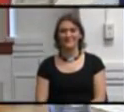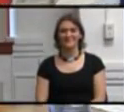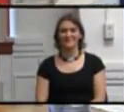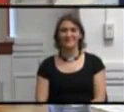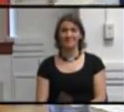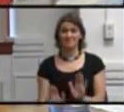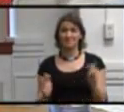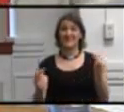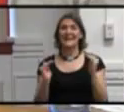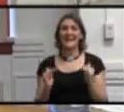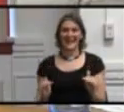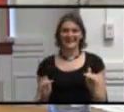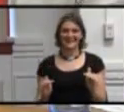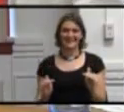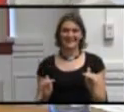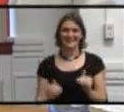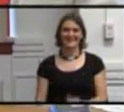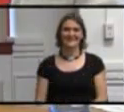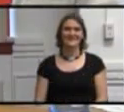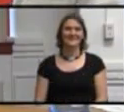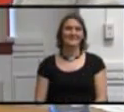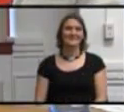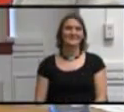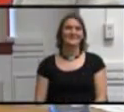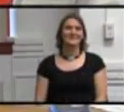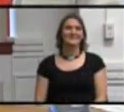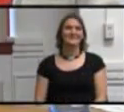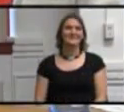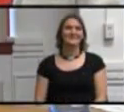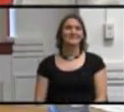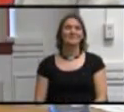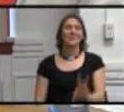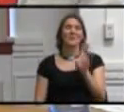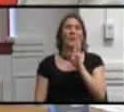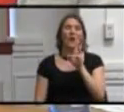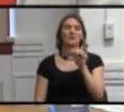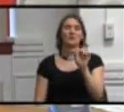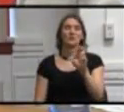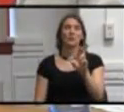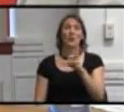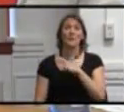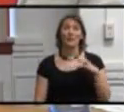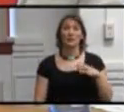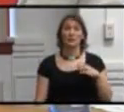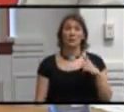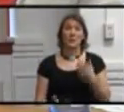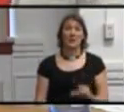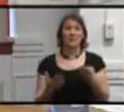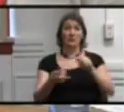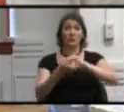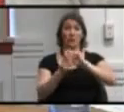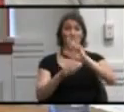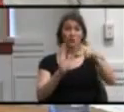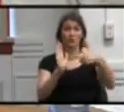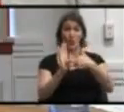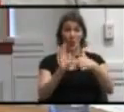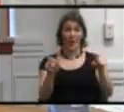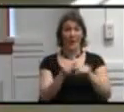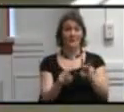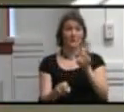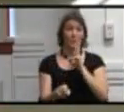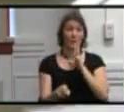I guess the next matter on the agenda is Water and Sewer Commissioners. Do we have a motion to convene as Water and Sewer Commissioners?